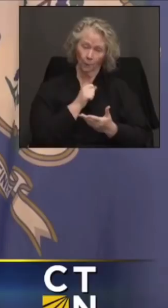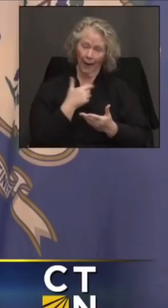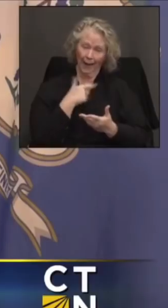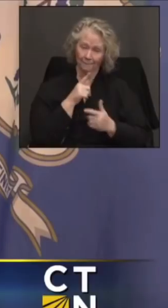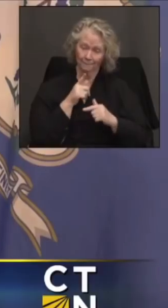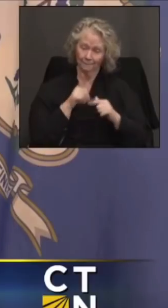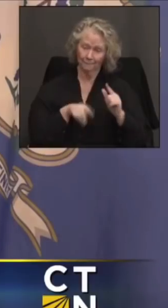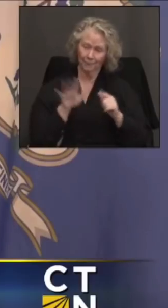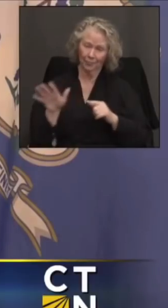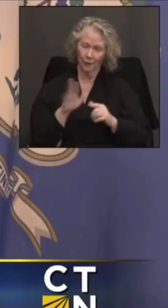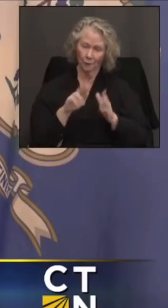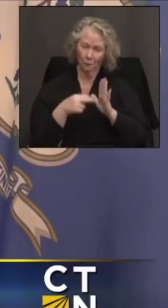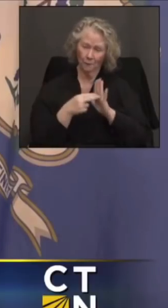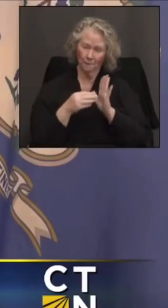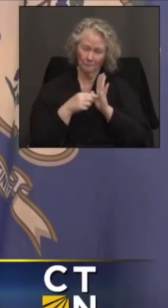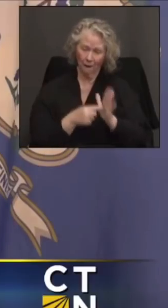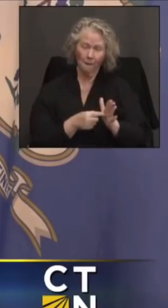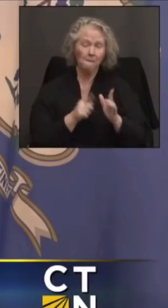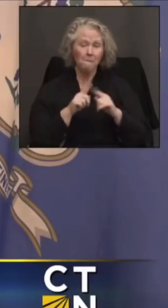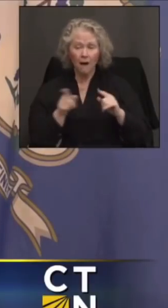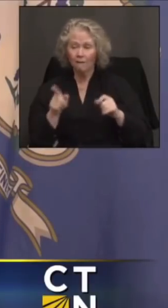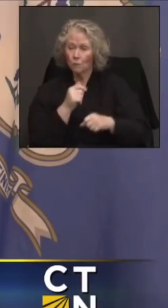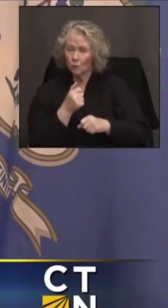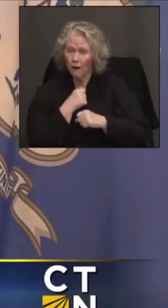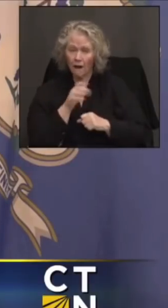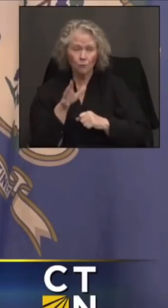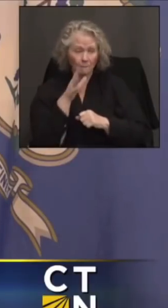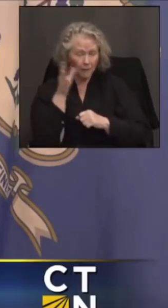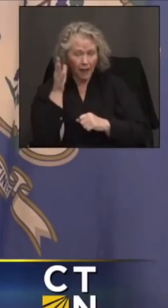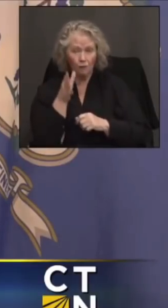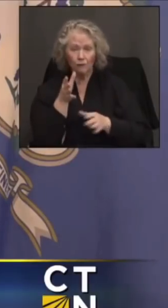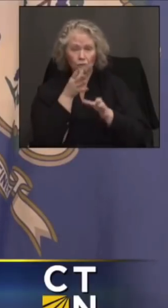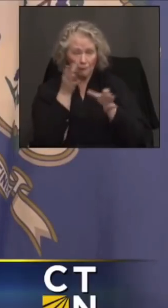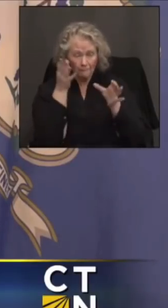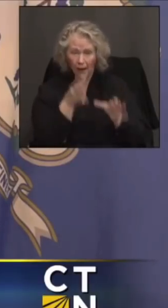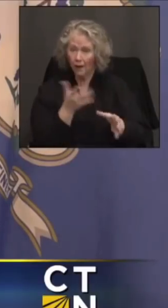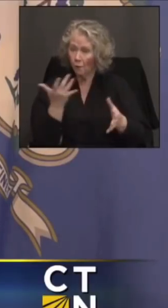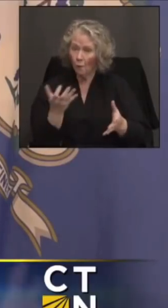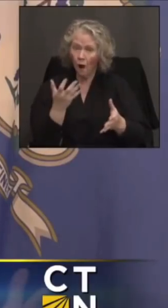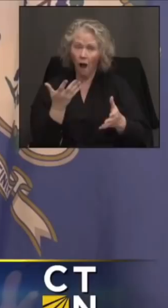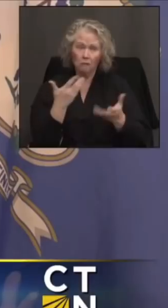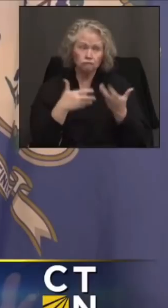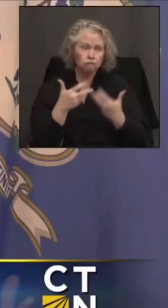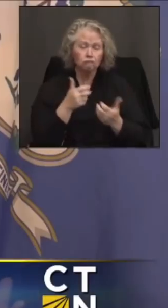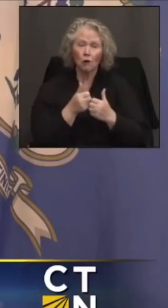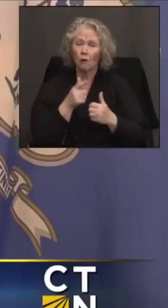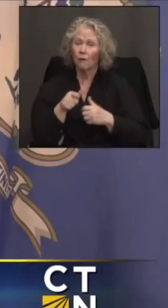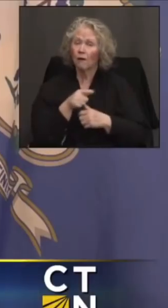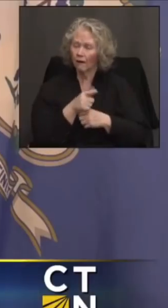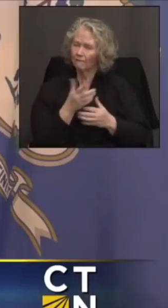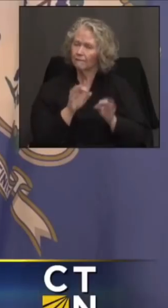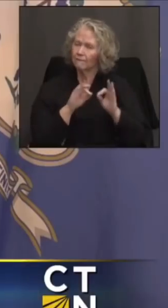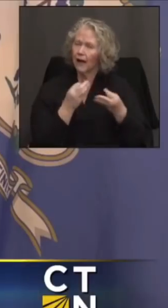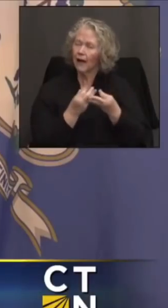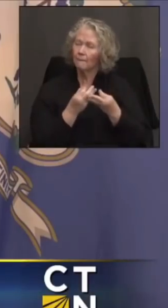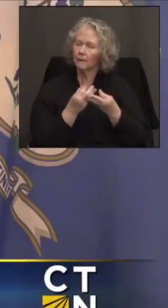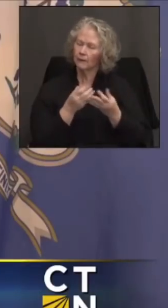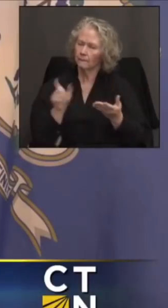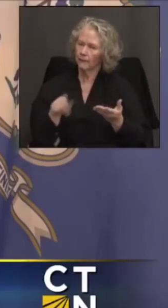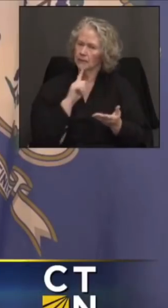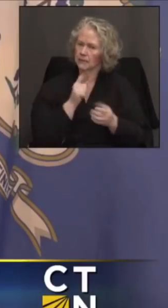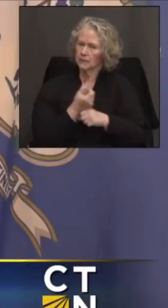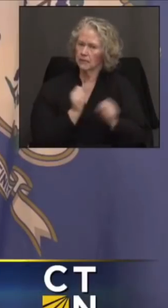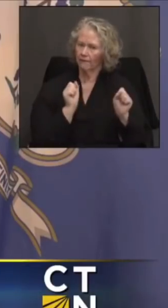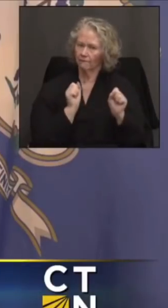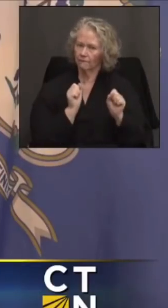and if you love your parents and your grandparents, you want to be able to see them, you got to be able to see them safely, and you're